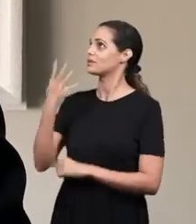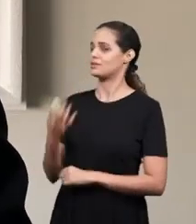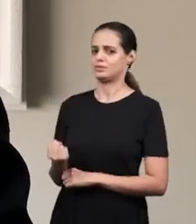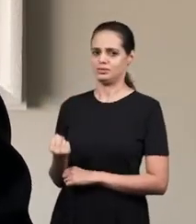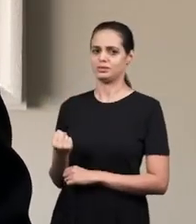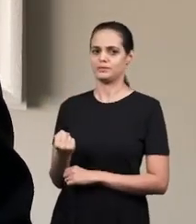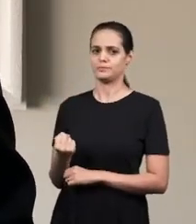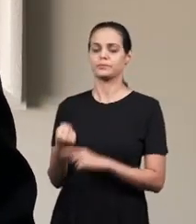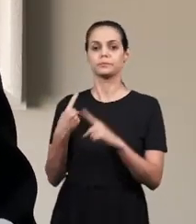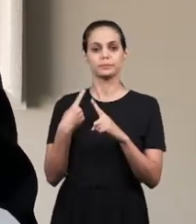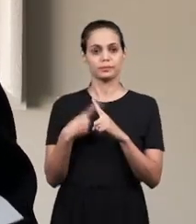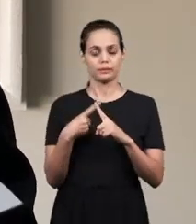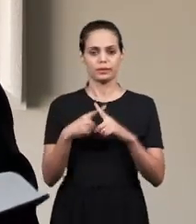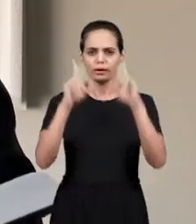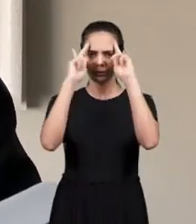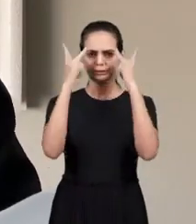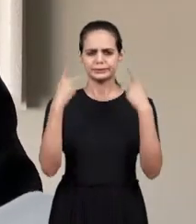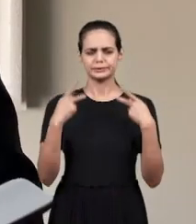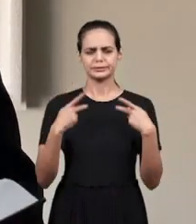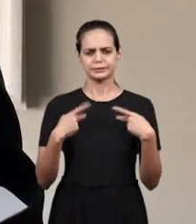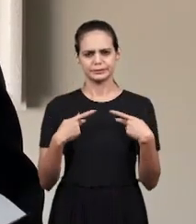lives